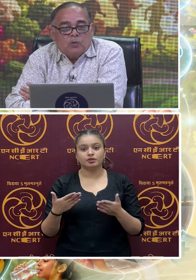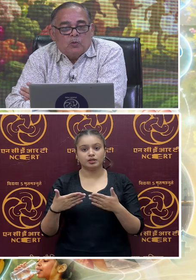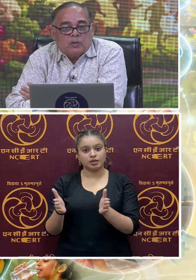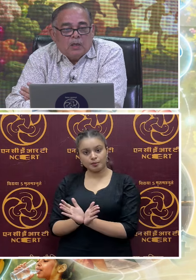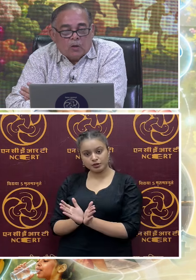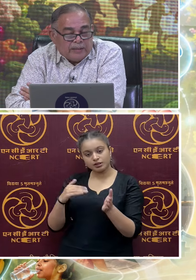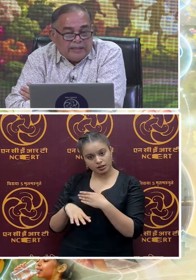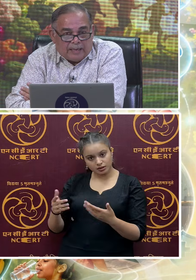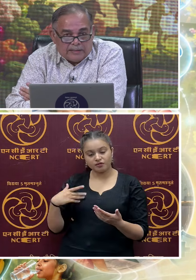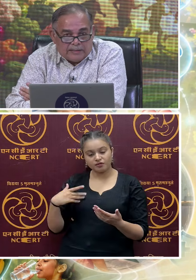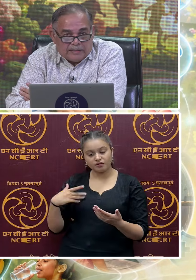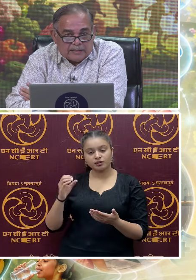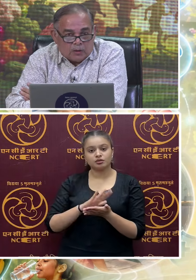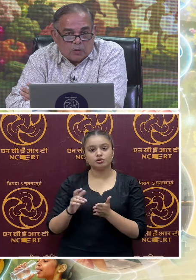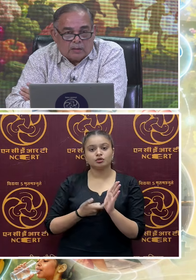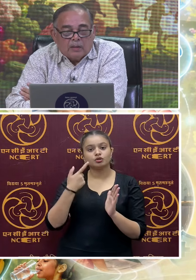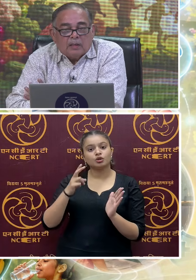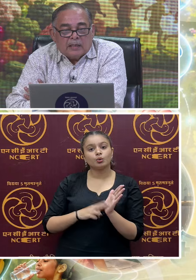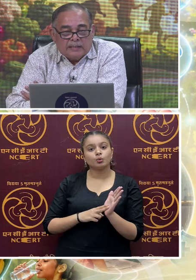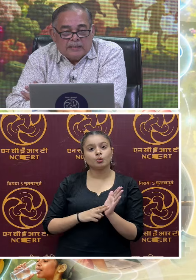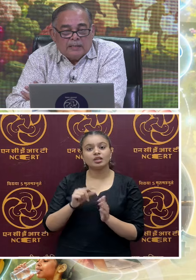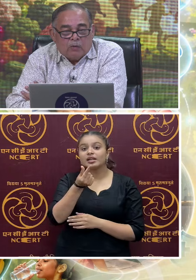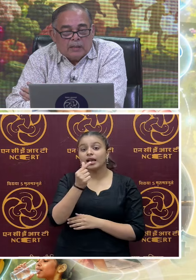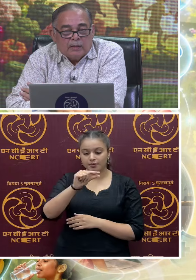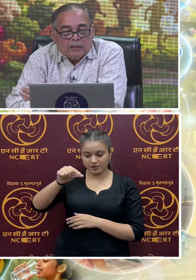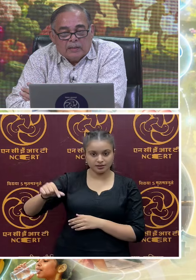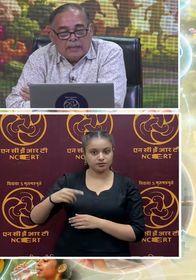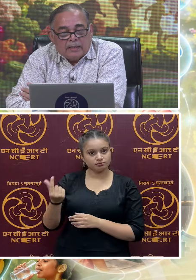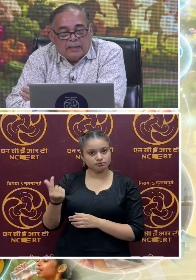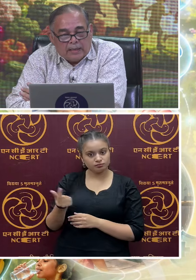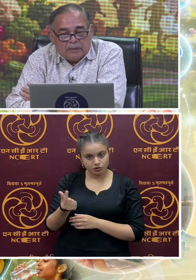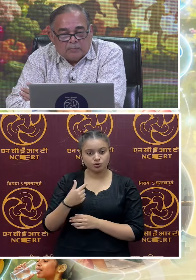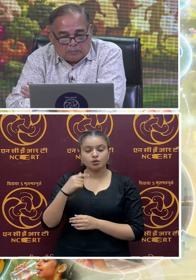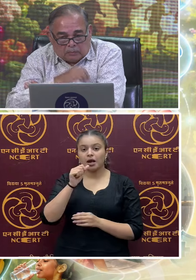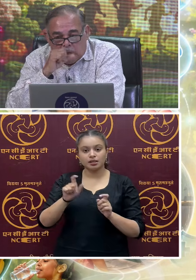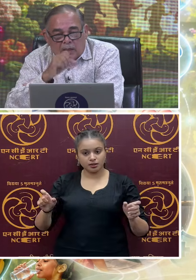can use chlorine tablets to clean the water.